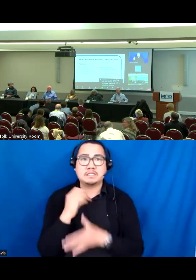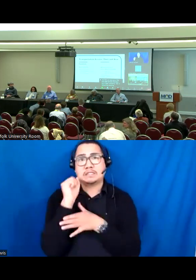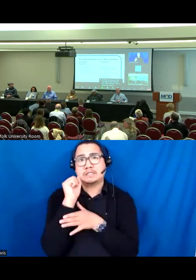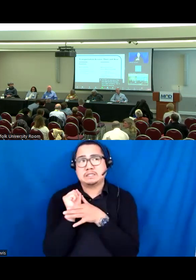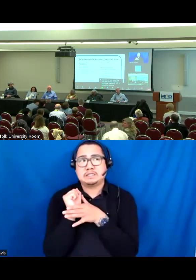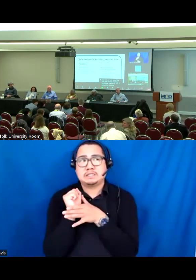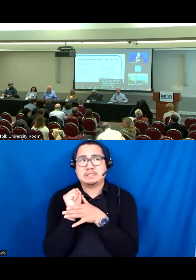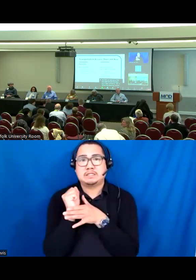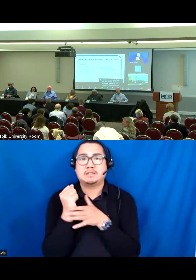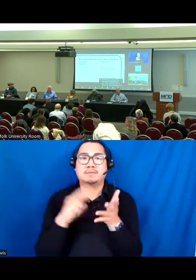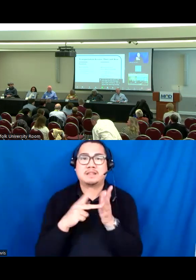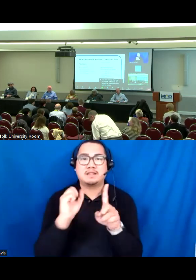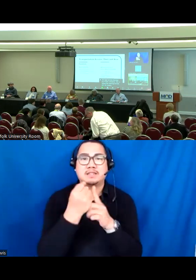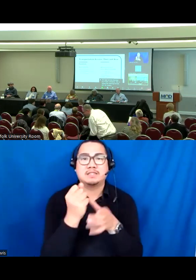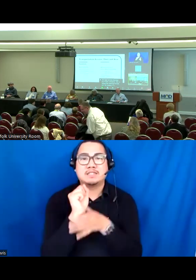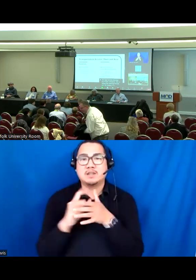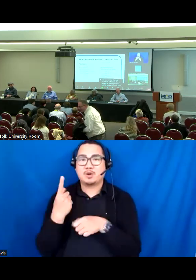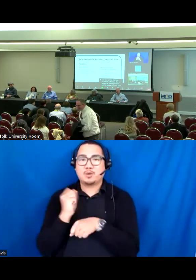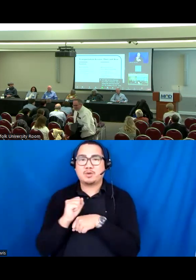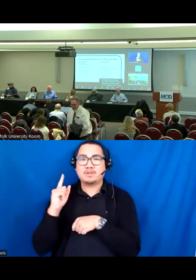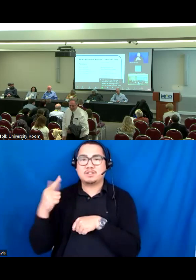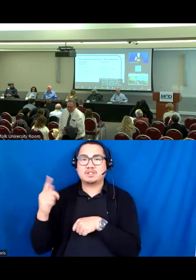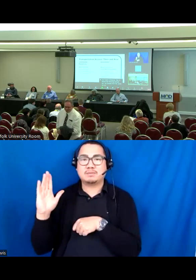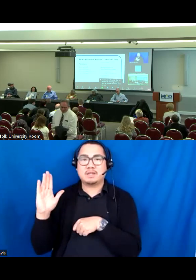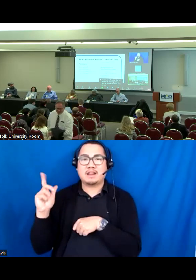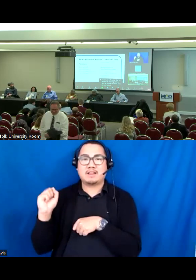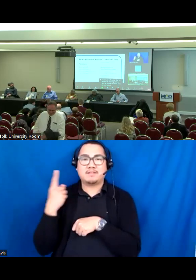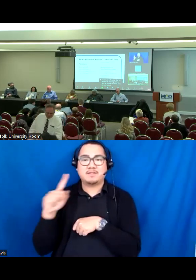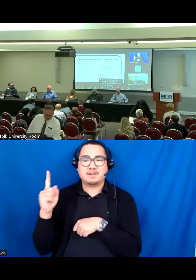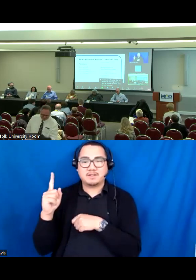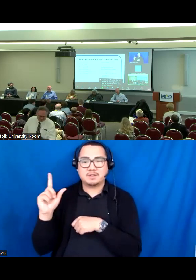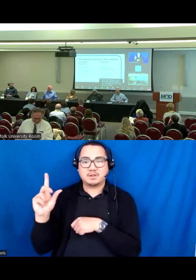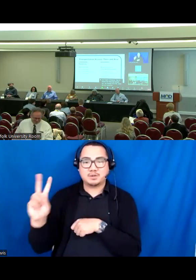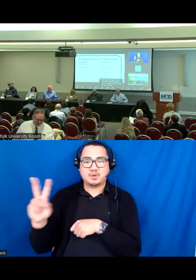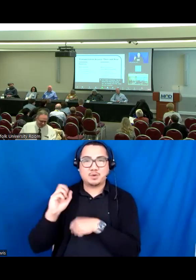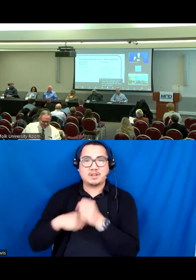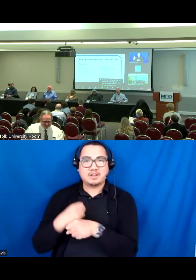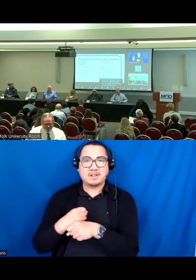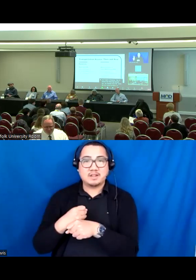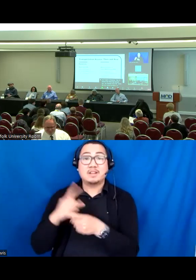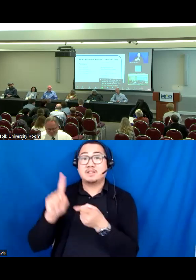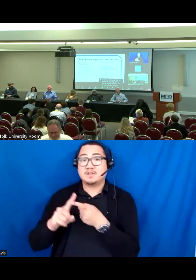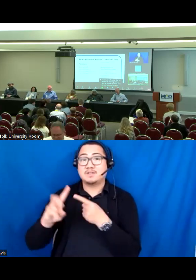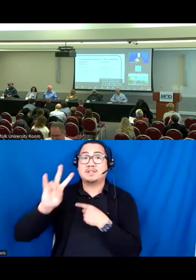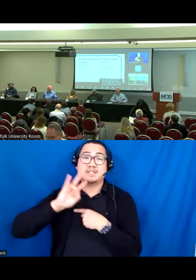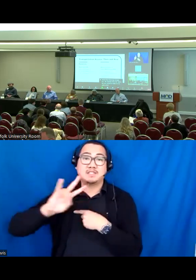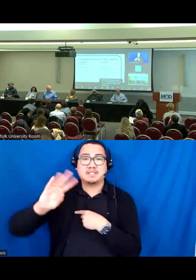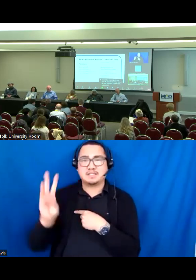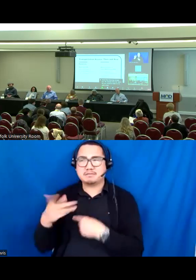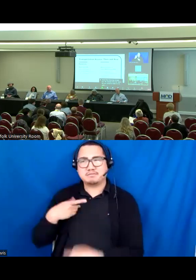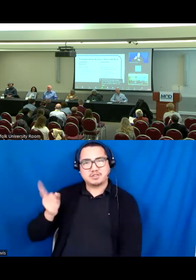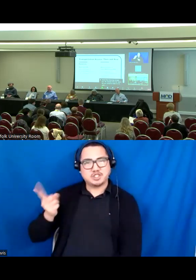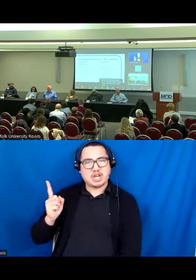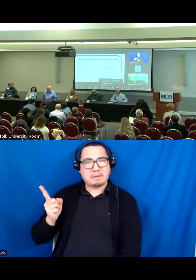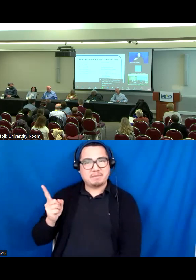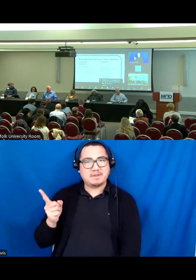from the scene. He only worked at GBLS for 52 years. Until he was 76 years old. Shame on Dan for